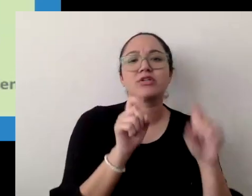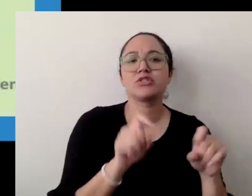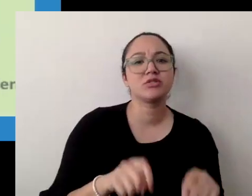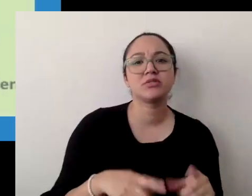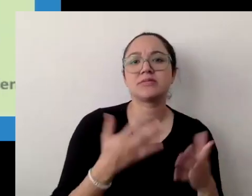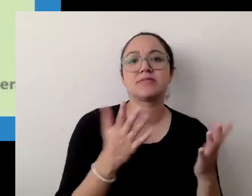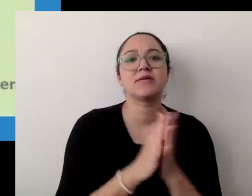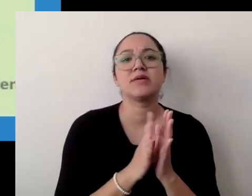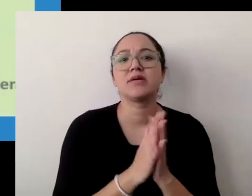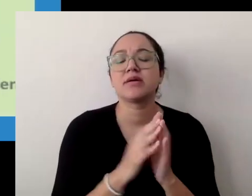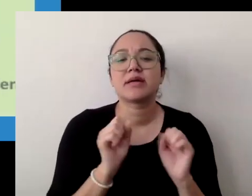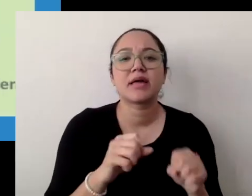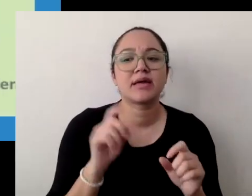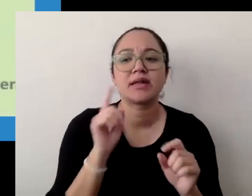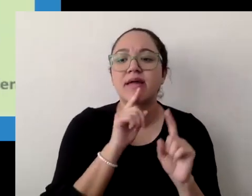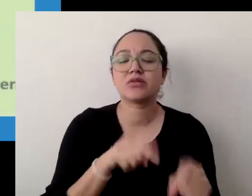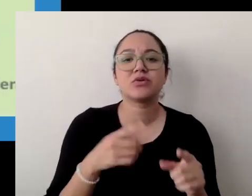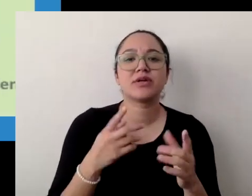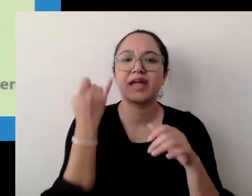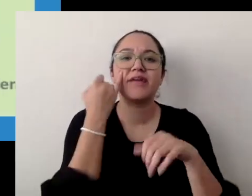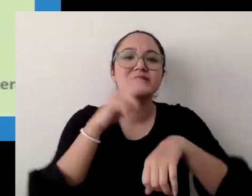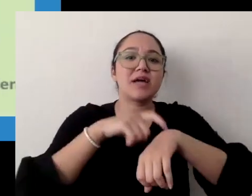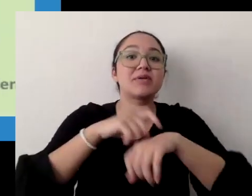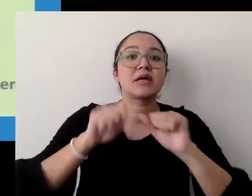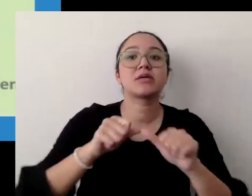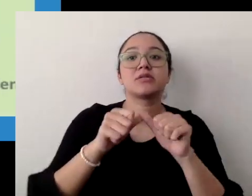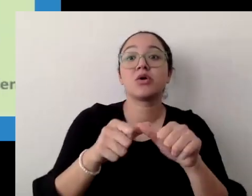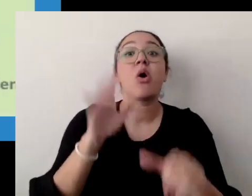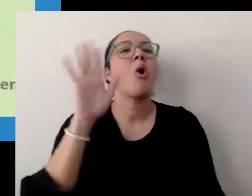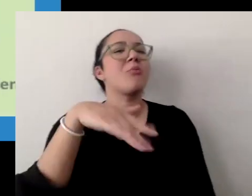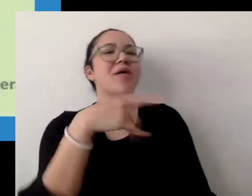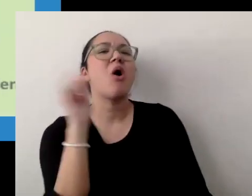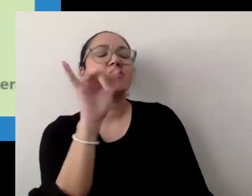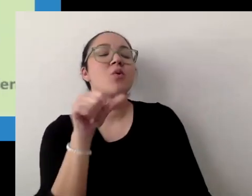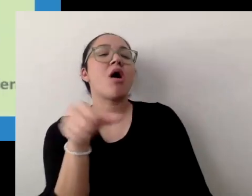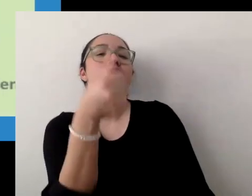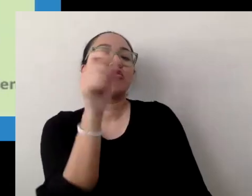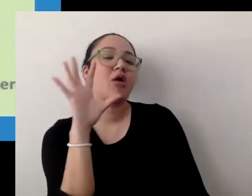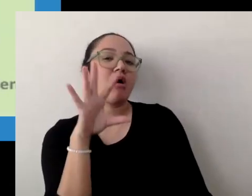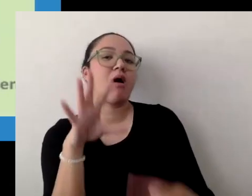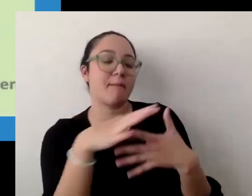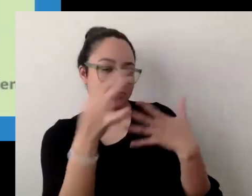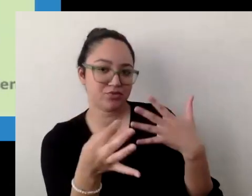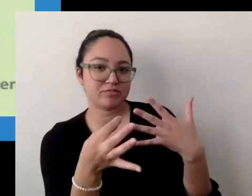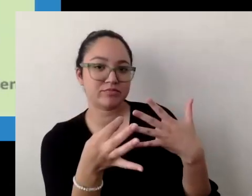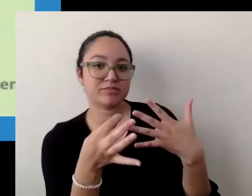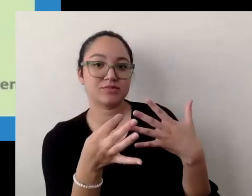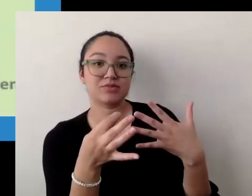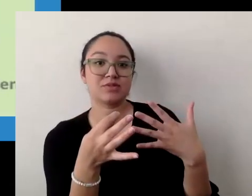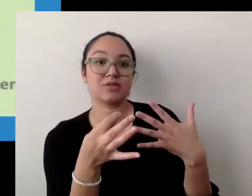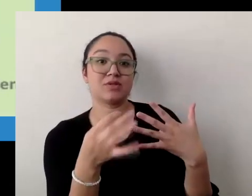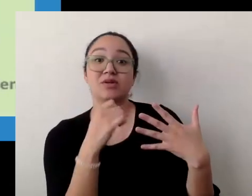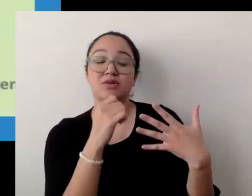questions, and if we have time, we continue. Okay. Let me just say that Yes. another option is basically don't take